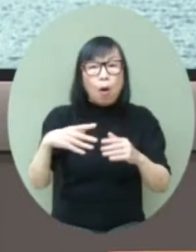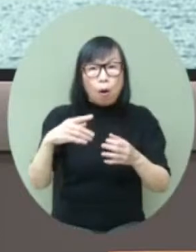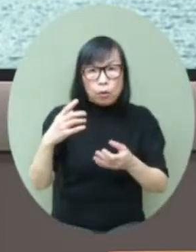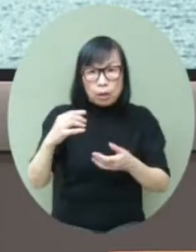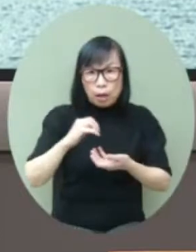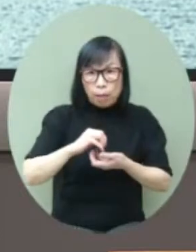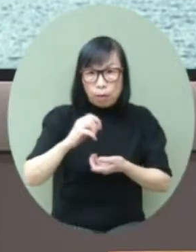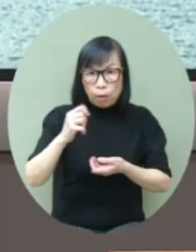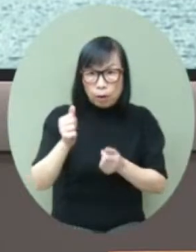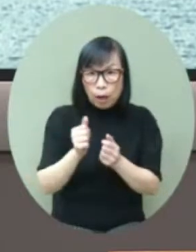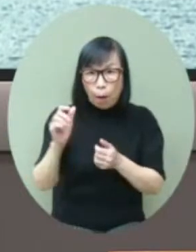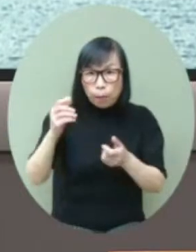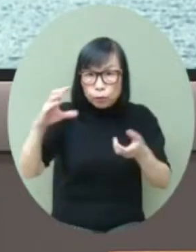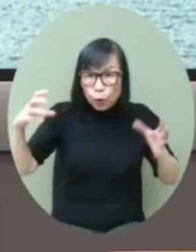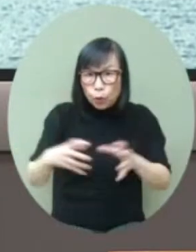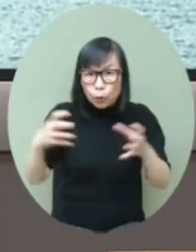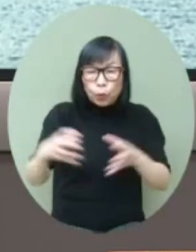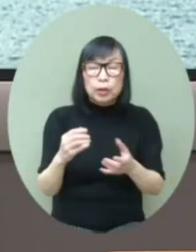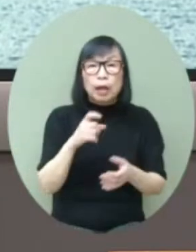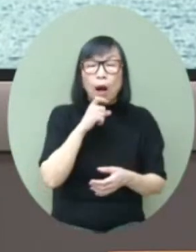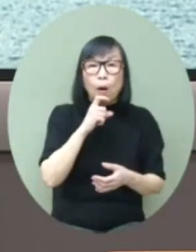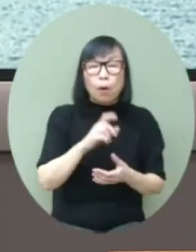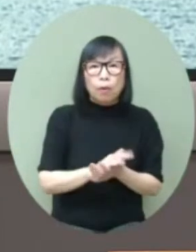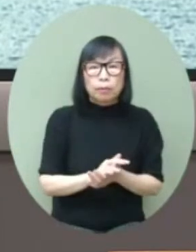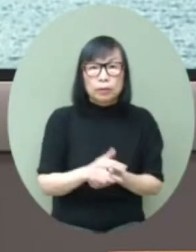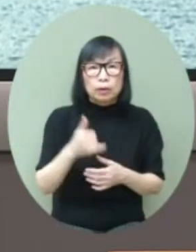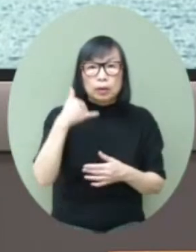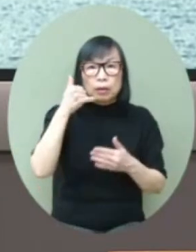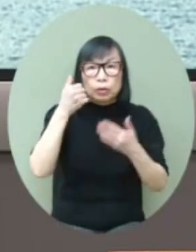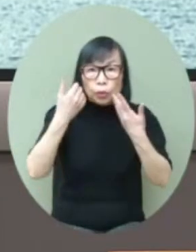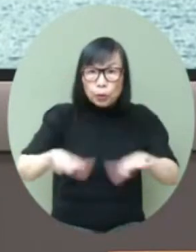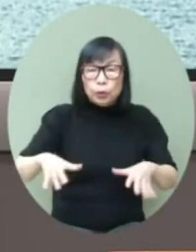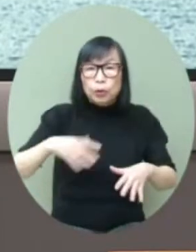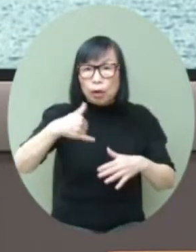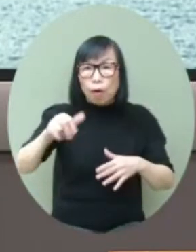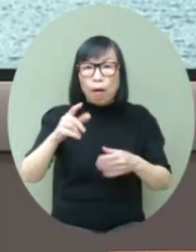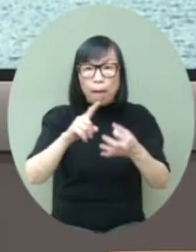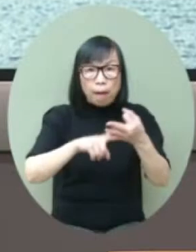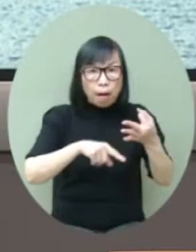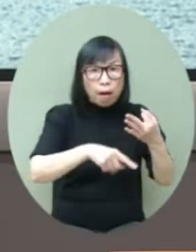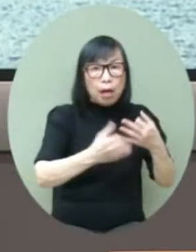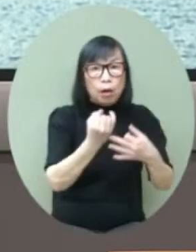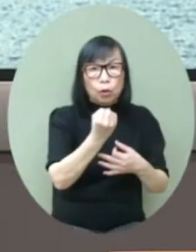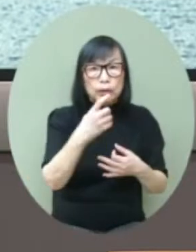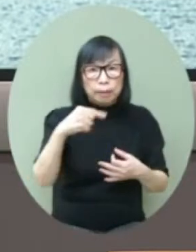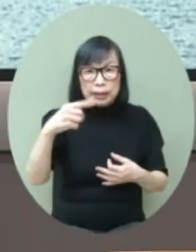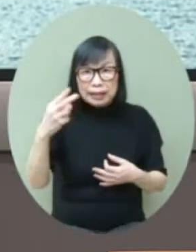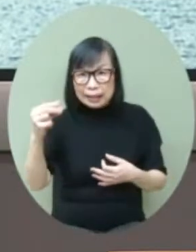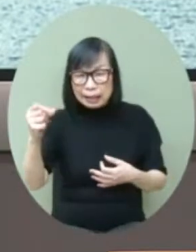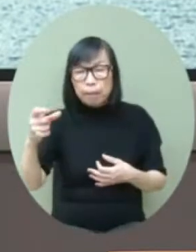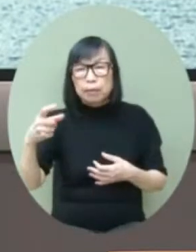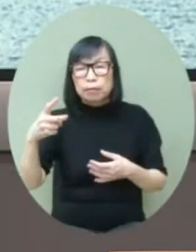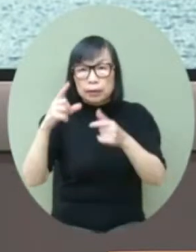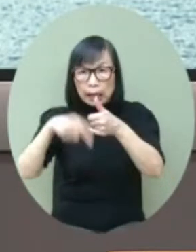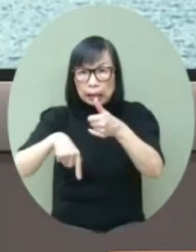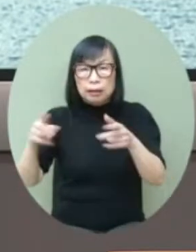the Fukien Secondary School, after which they went to a restaurant where they have meal together